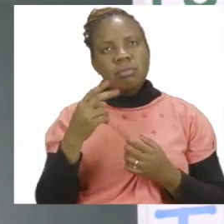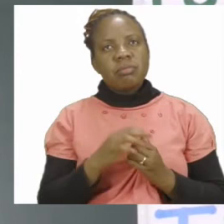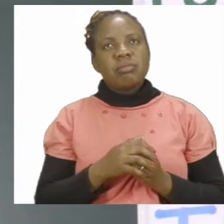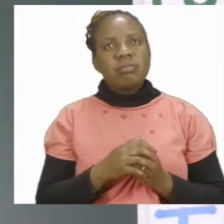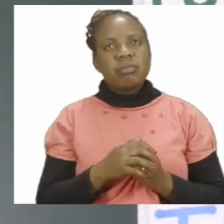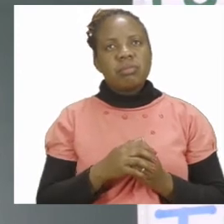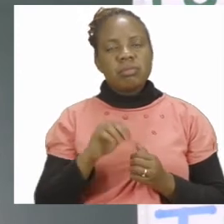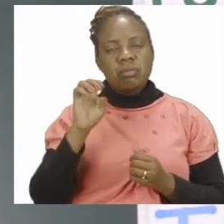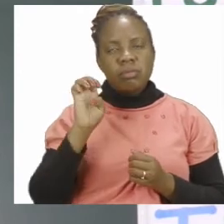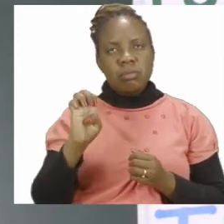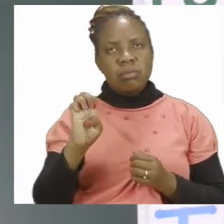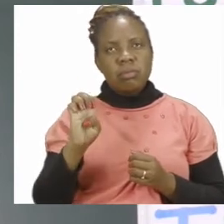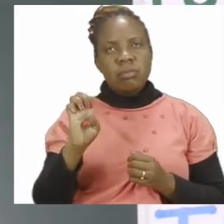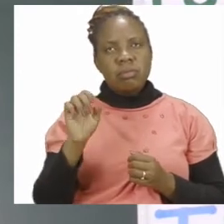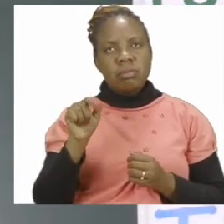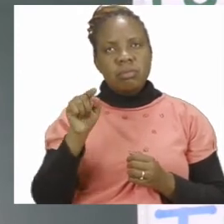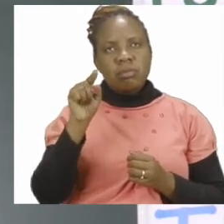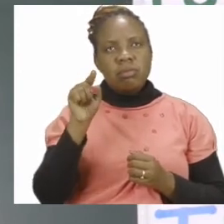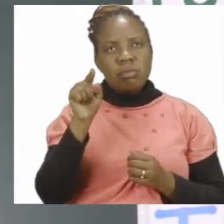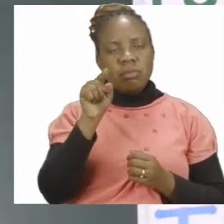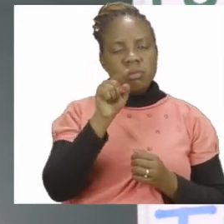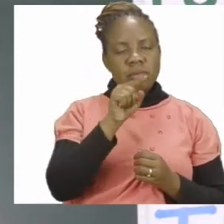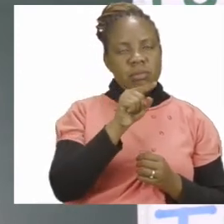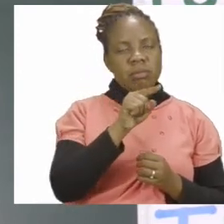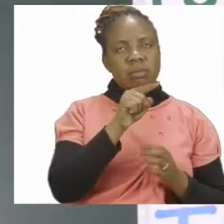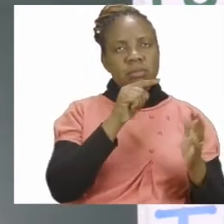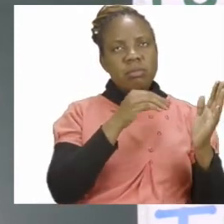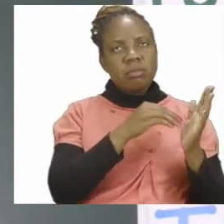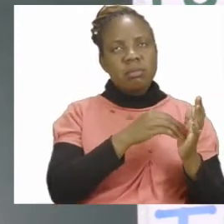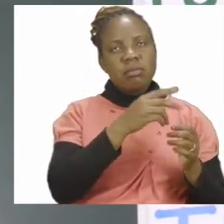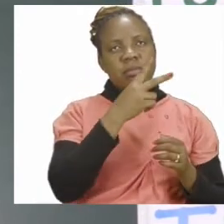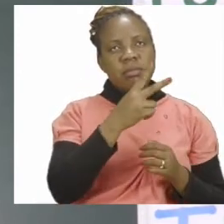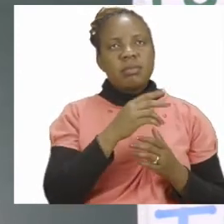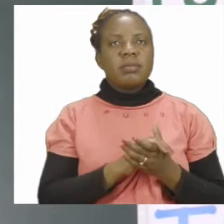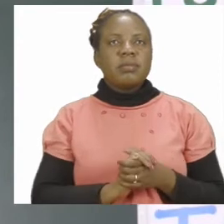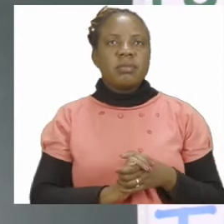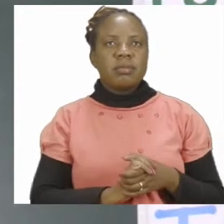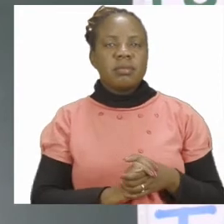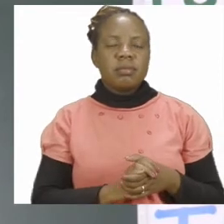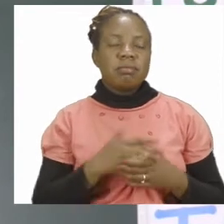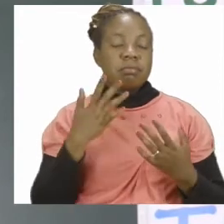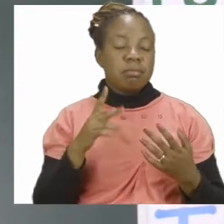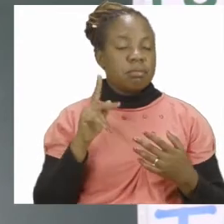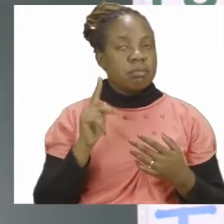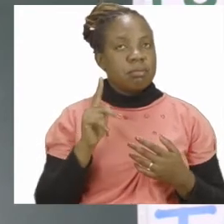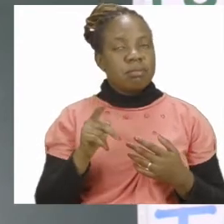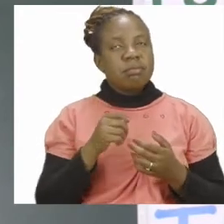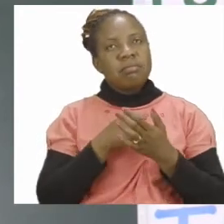E2. There we go. Now everyone, I'm going to try one more example with